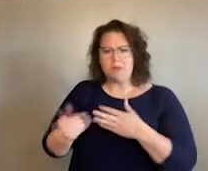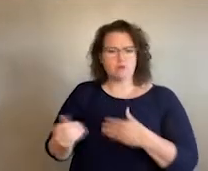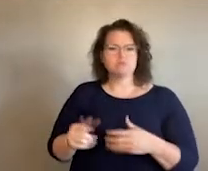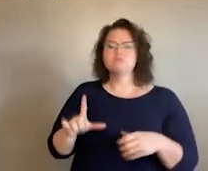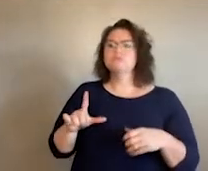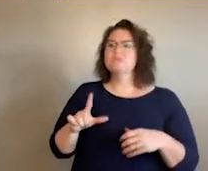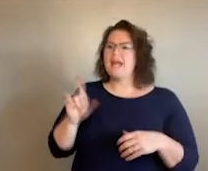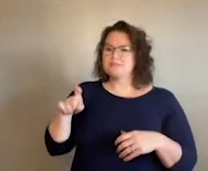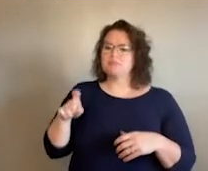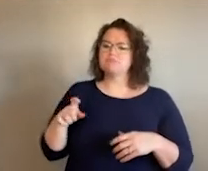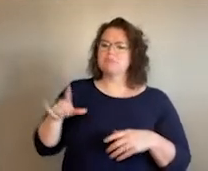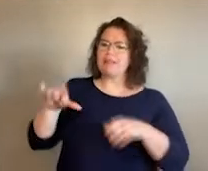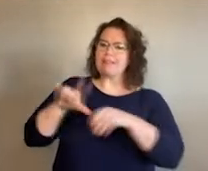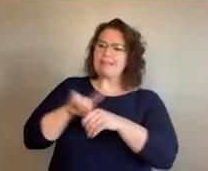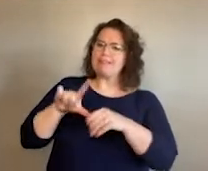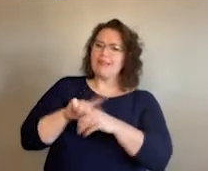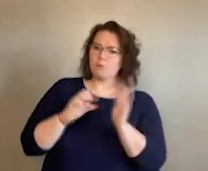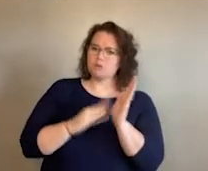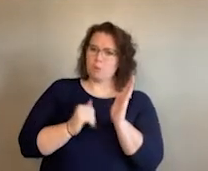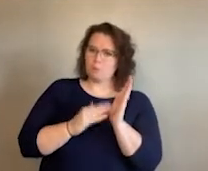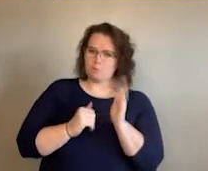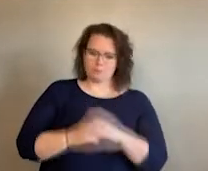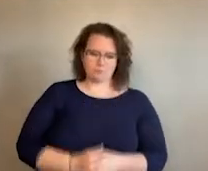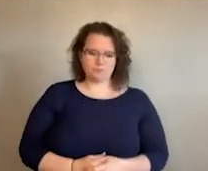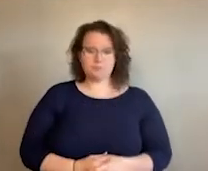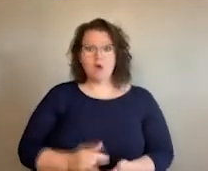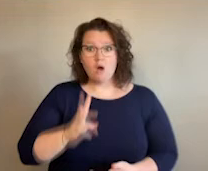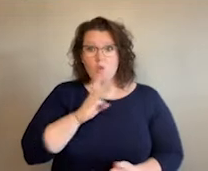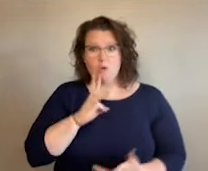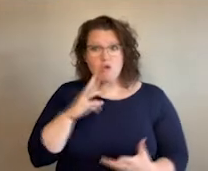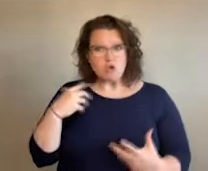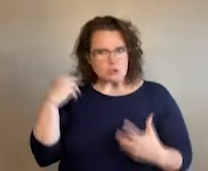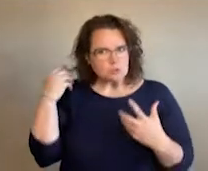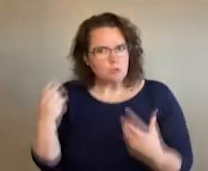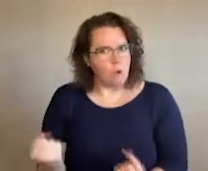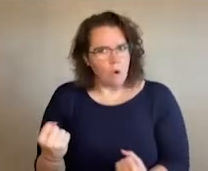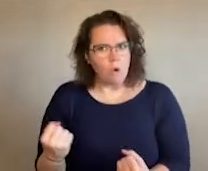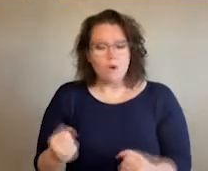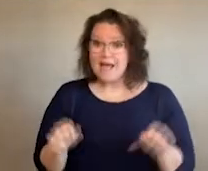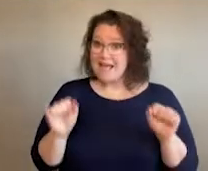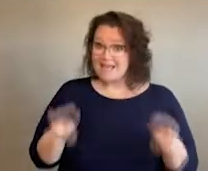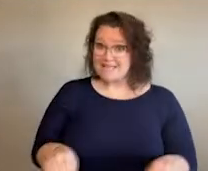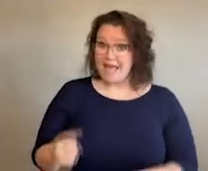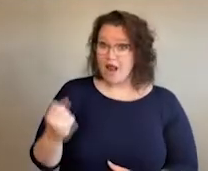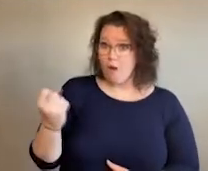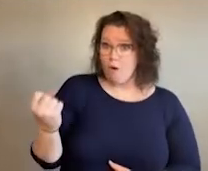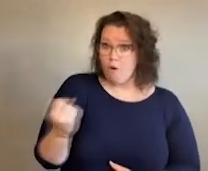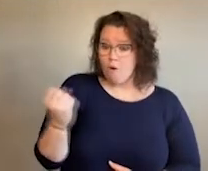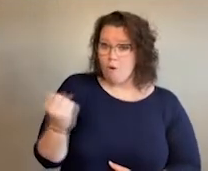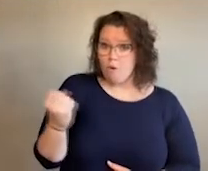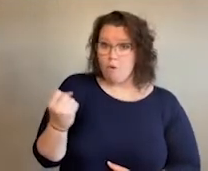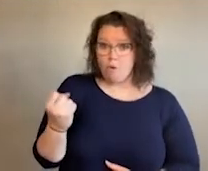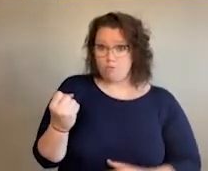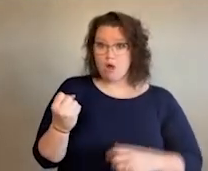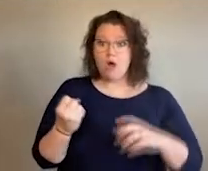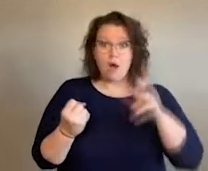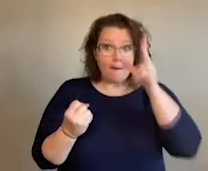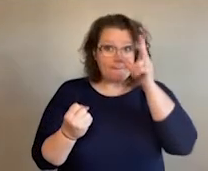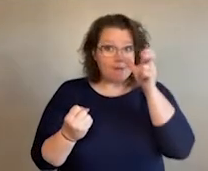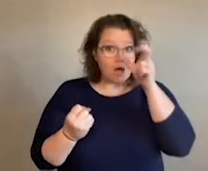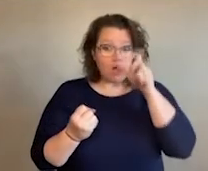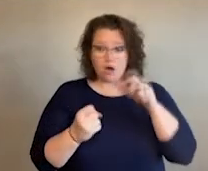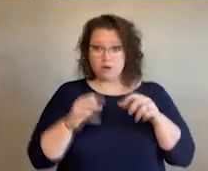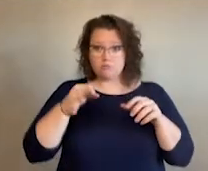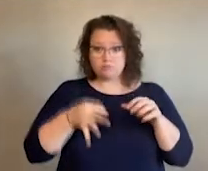work for this experiment. Water is so strong that it can also hold a bug. Have you ever seen a